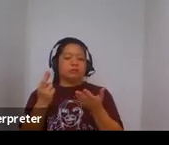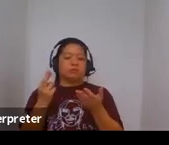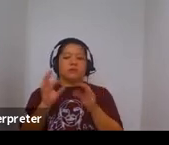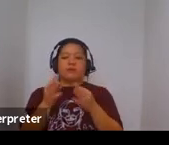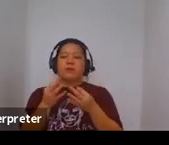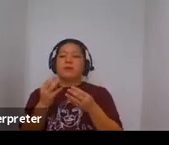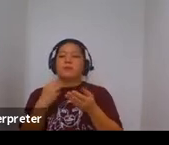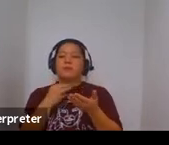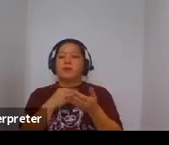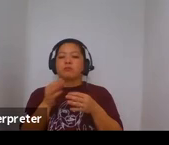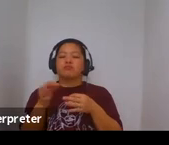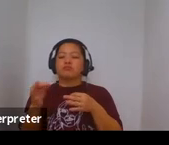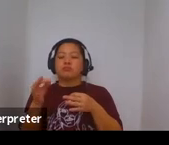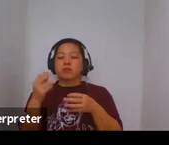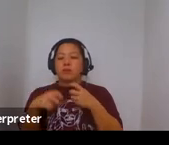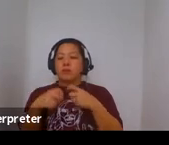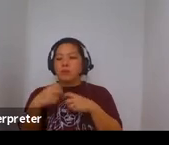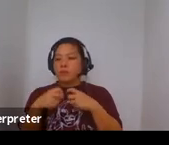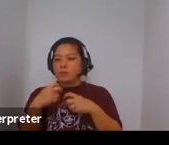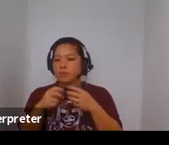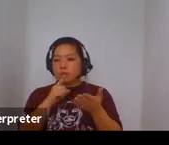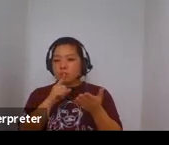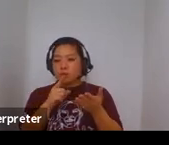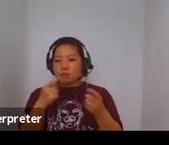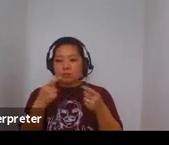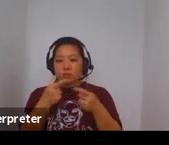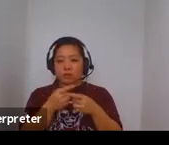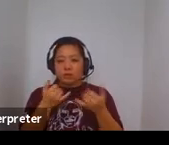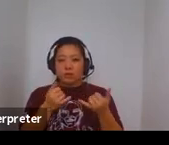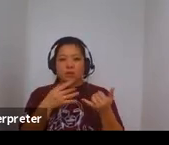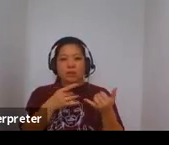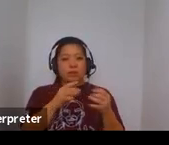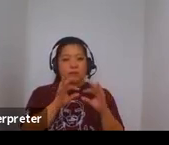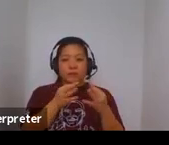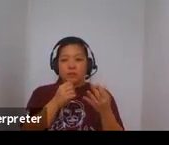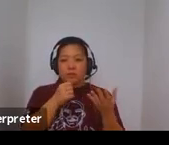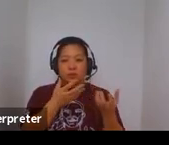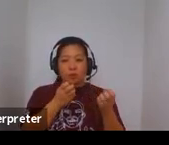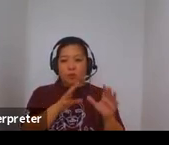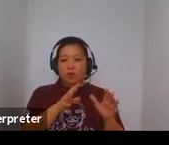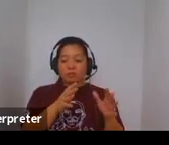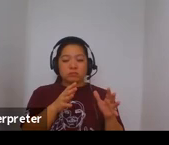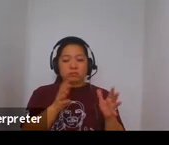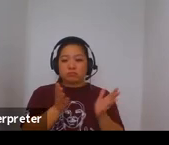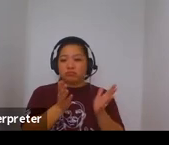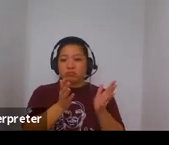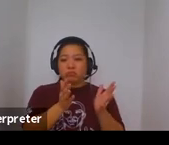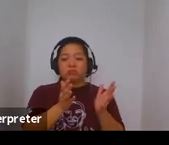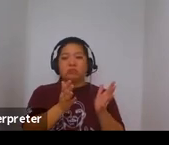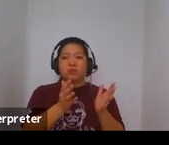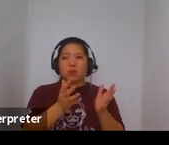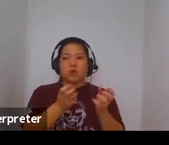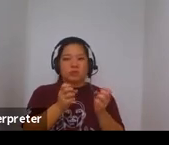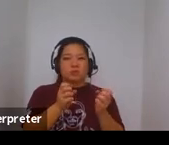where the issues are really complex. Like the family does not want to engage in prosecution.